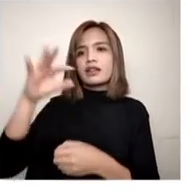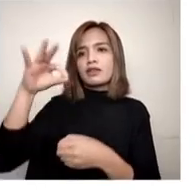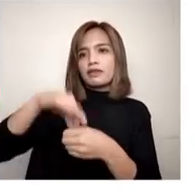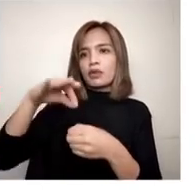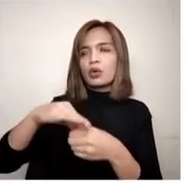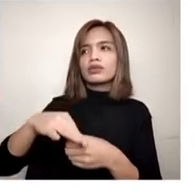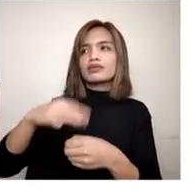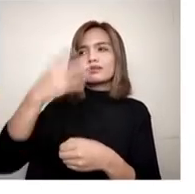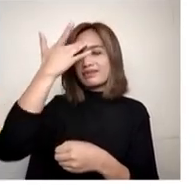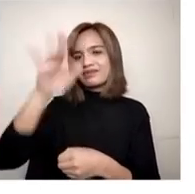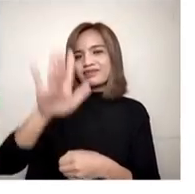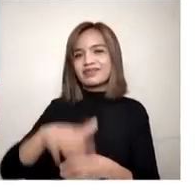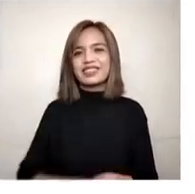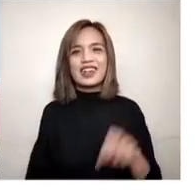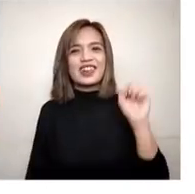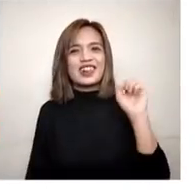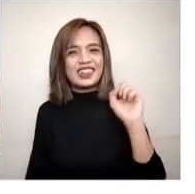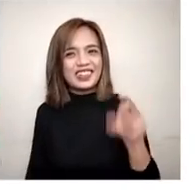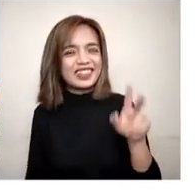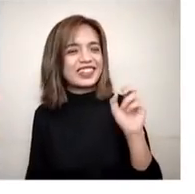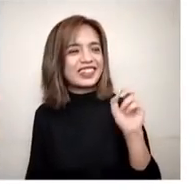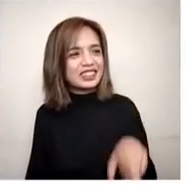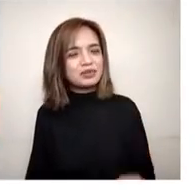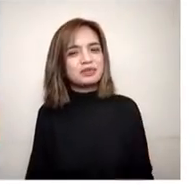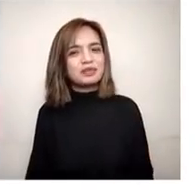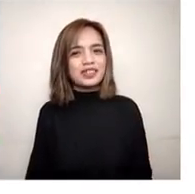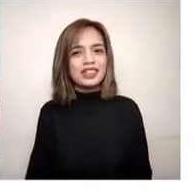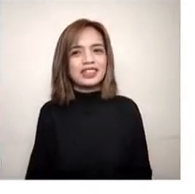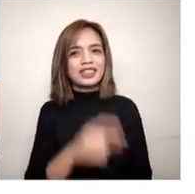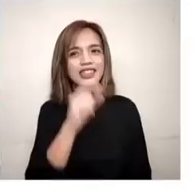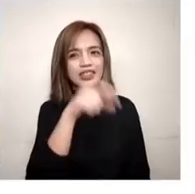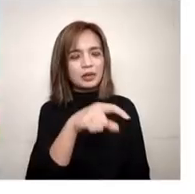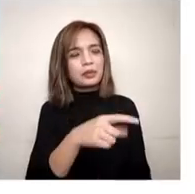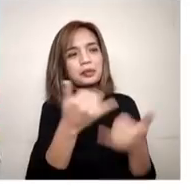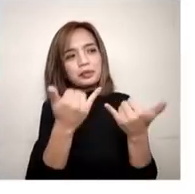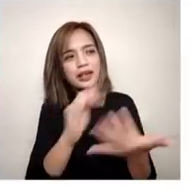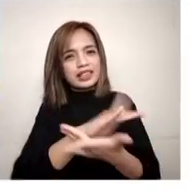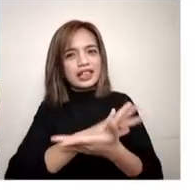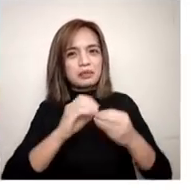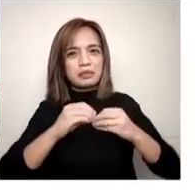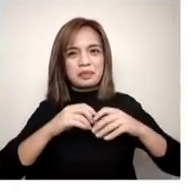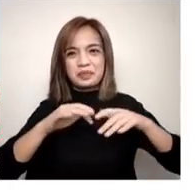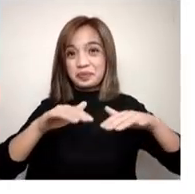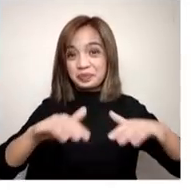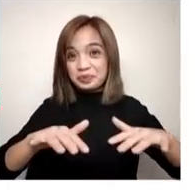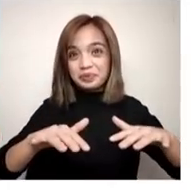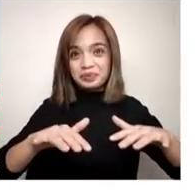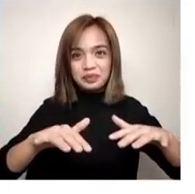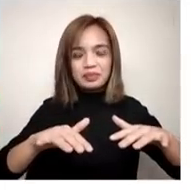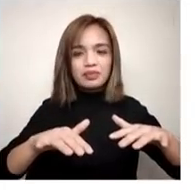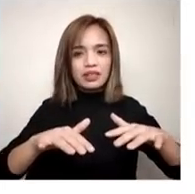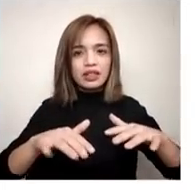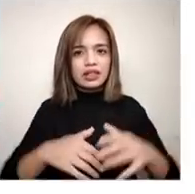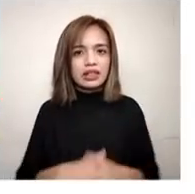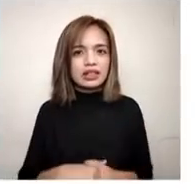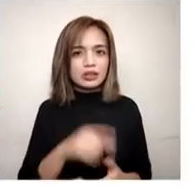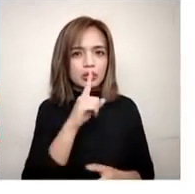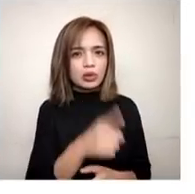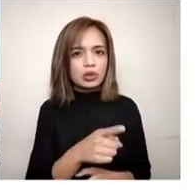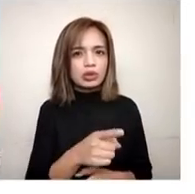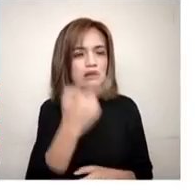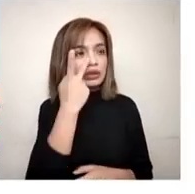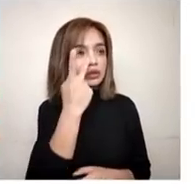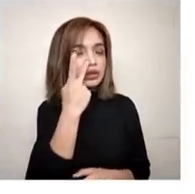Dr. Cabral, you know, this pandemic is going to outlive this administration. In fact, what we're seeing right